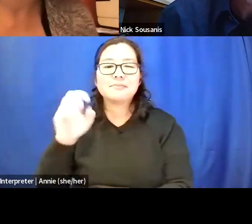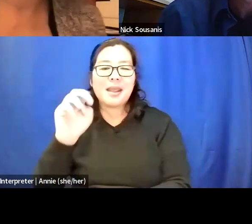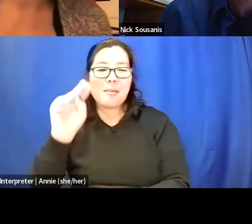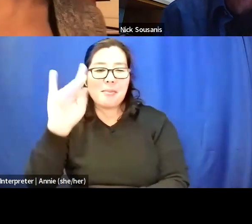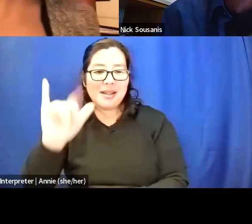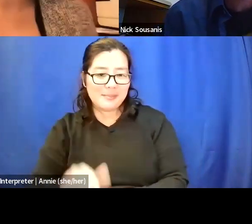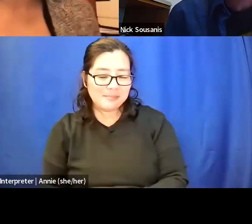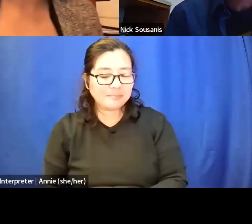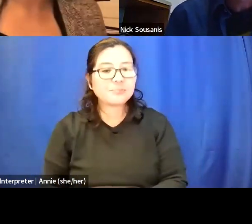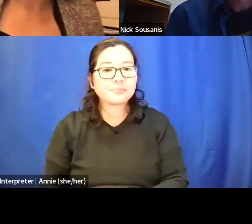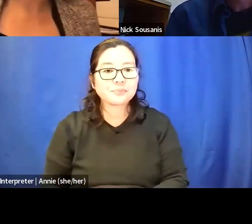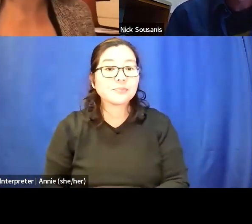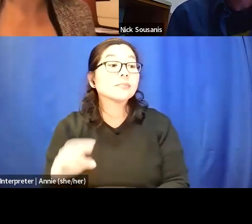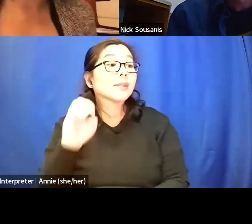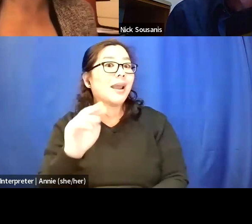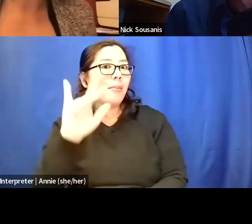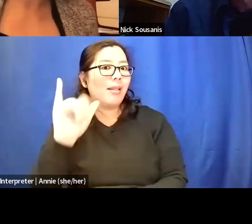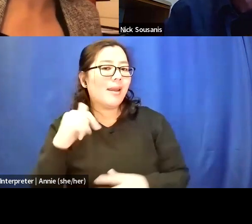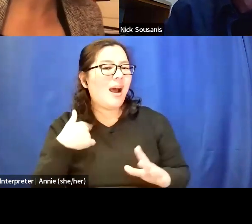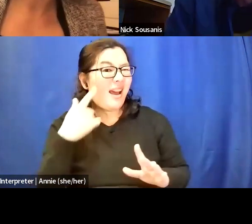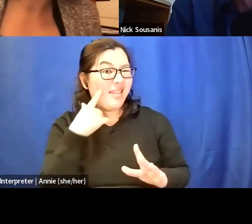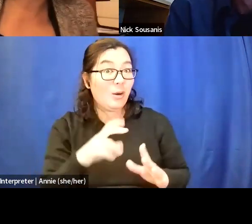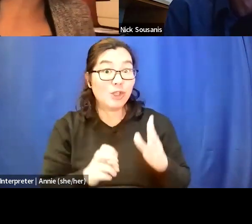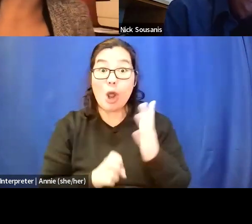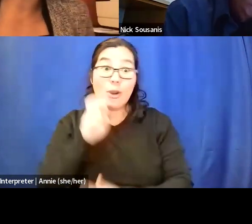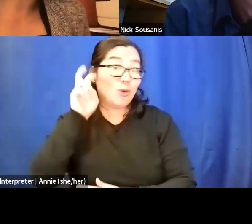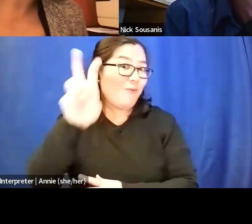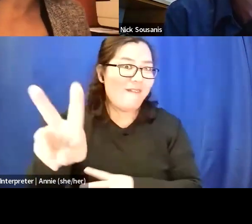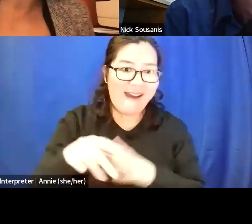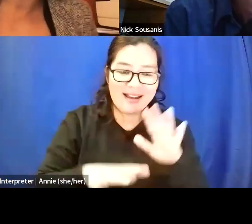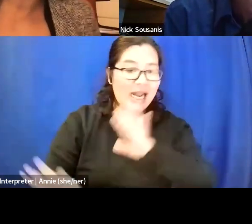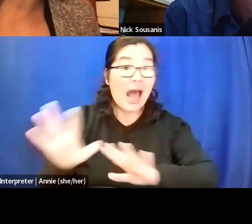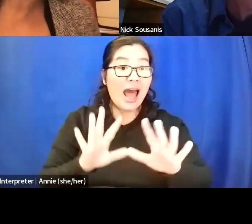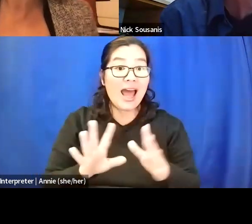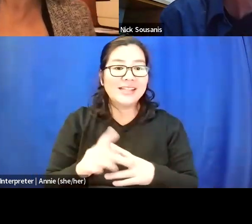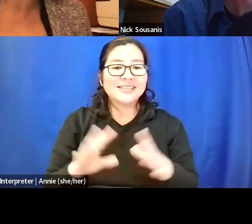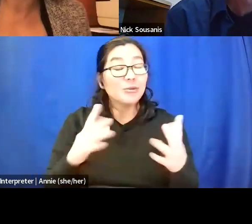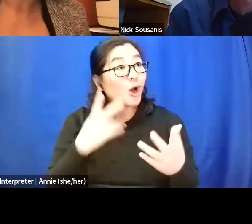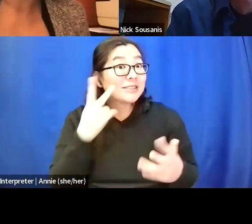So then I would say I jumped a little too fast on the possibility of let's see what we